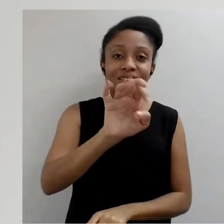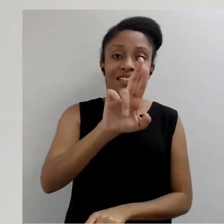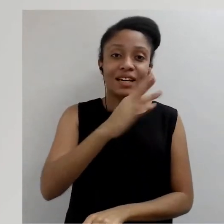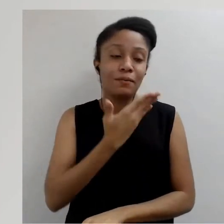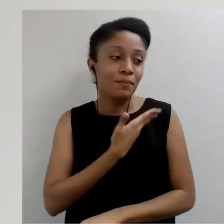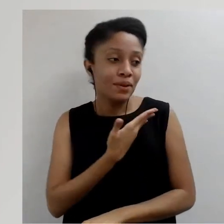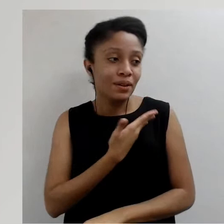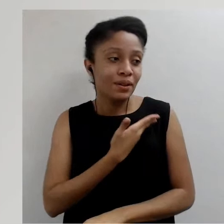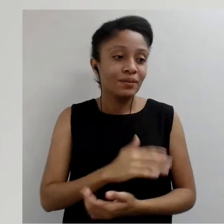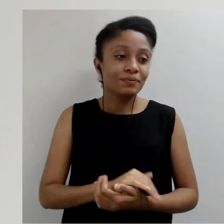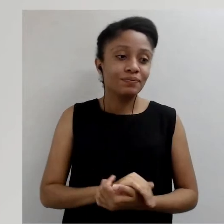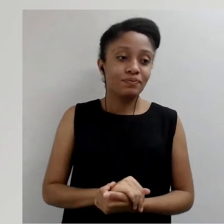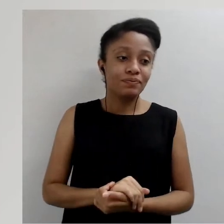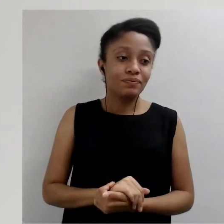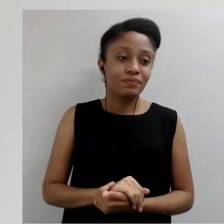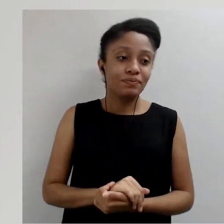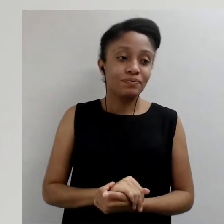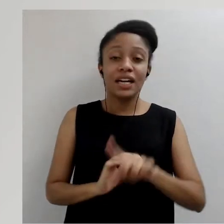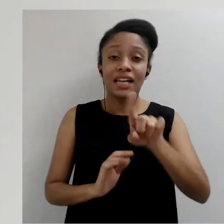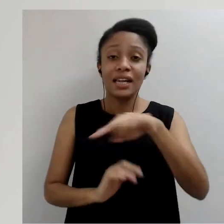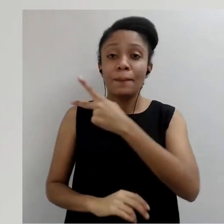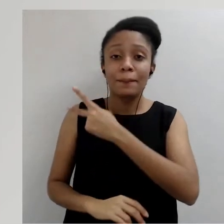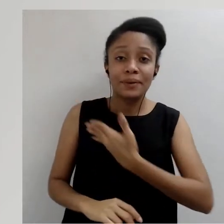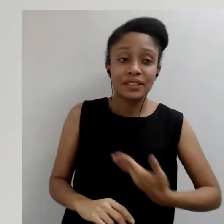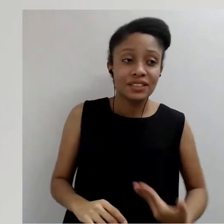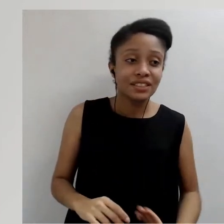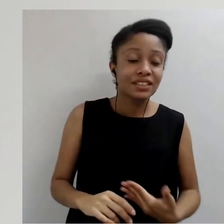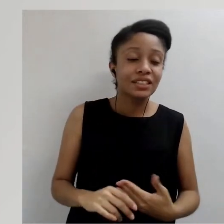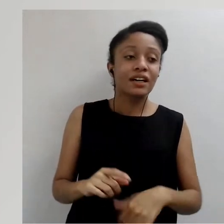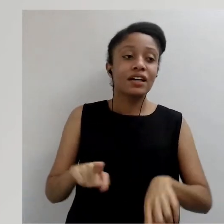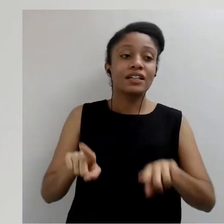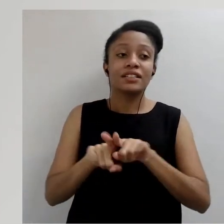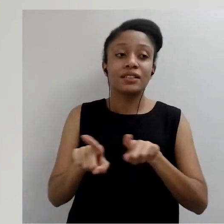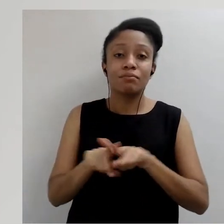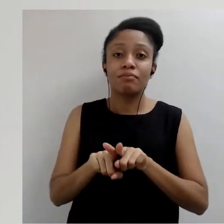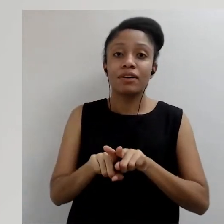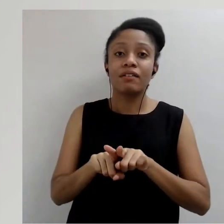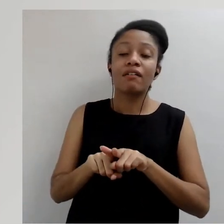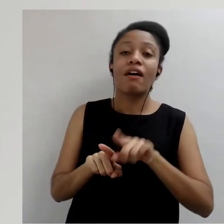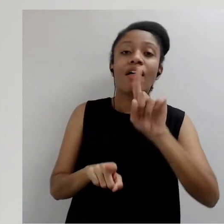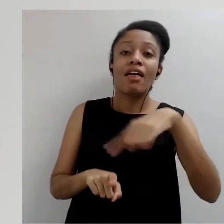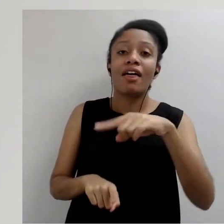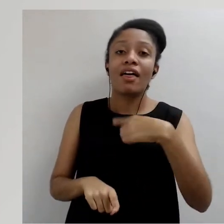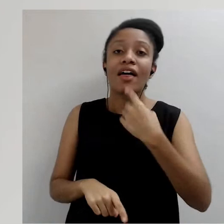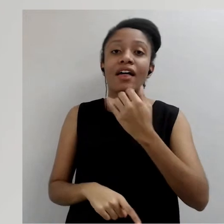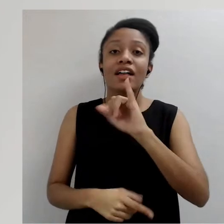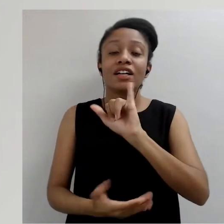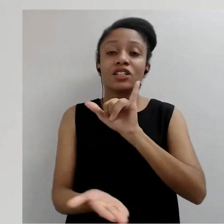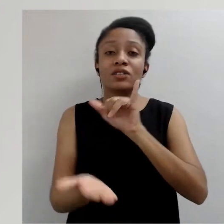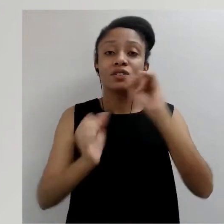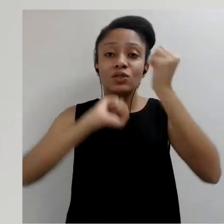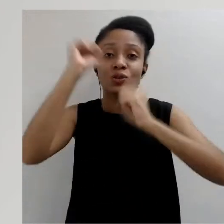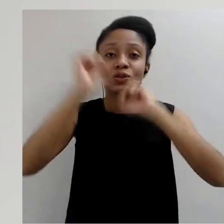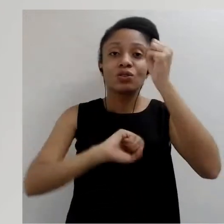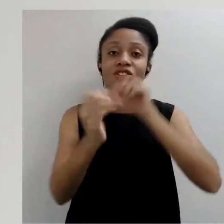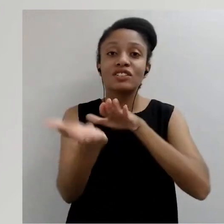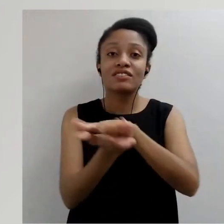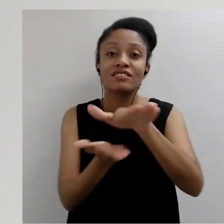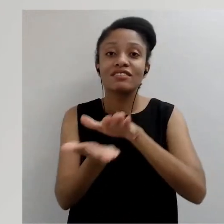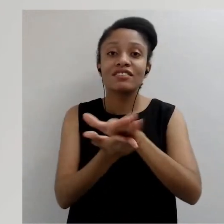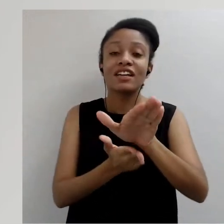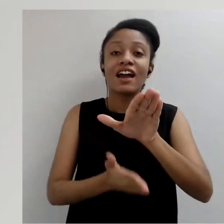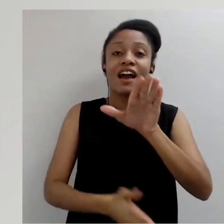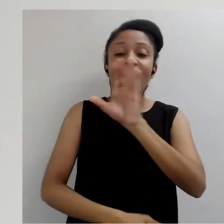Valter. It's from Hamilton Pinto. He's the president of the graphic printing unit of the state of Rio de Janeiro